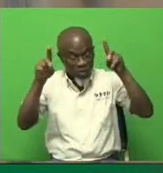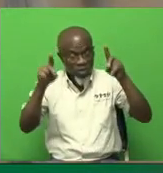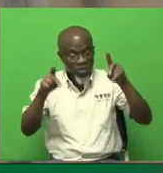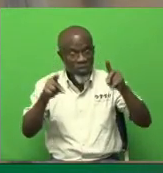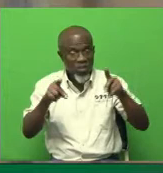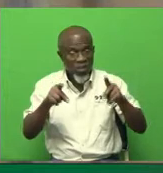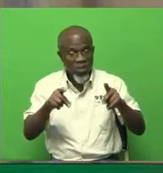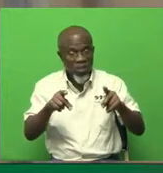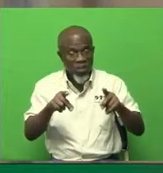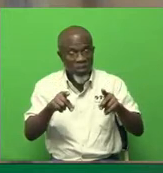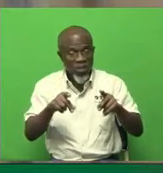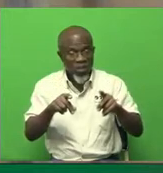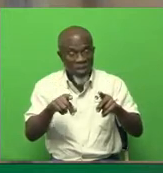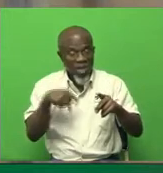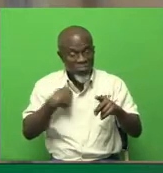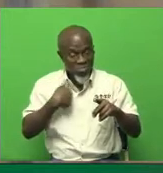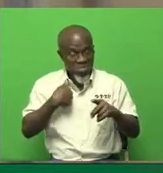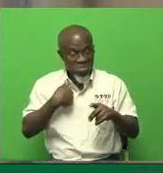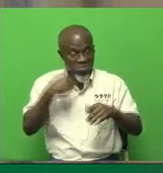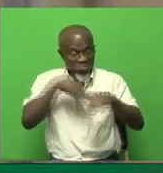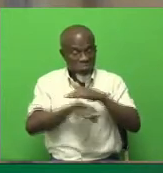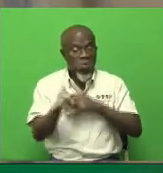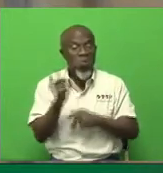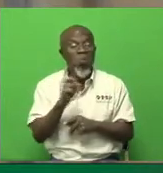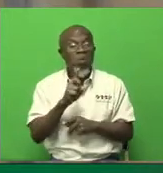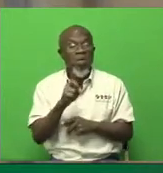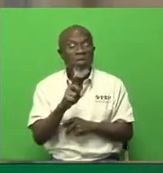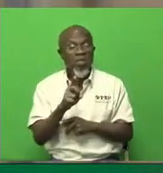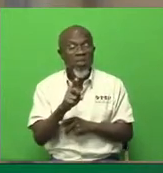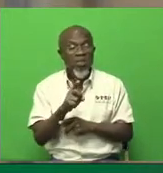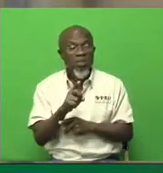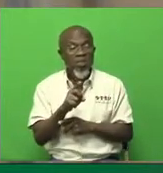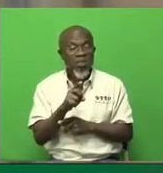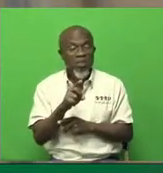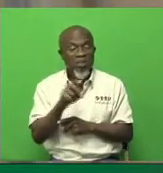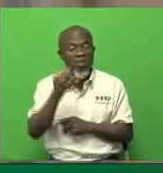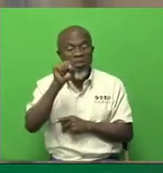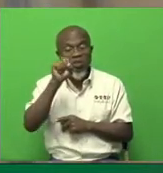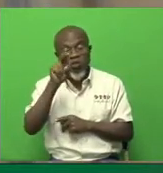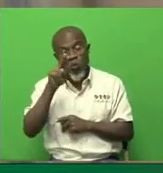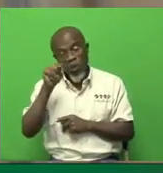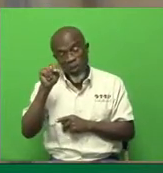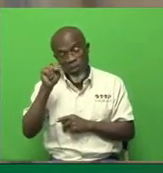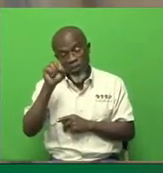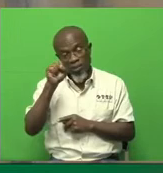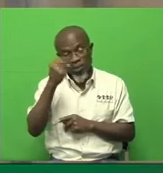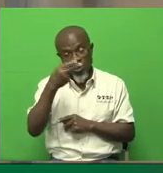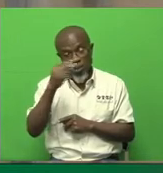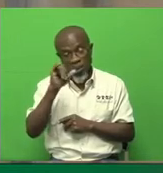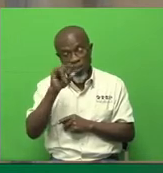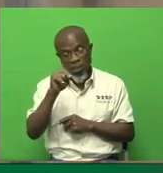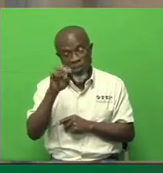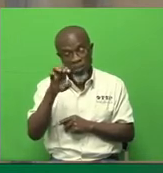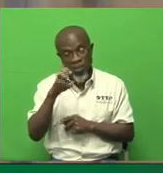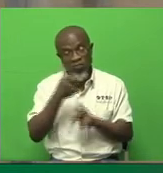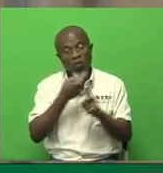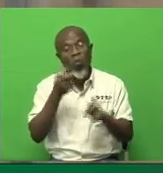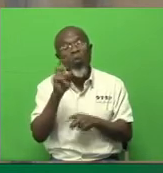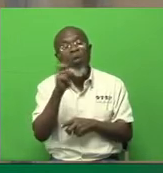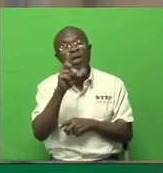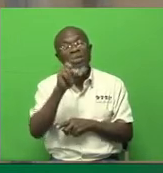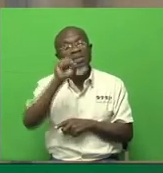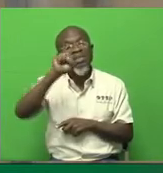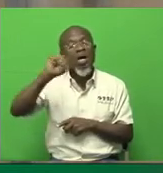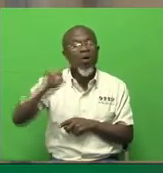I come from sunshine and sour and I saying that just like how I say it when I'm at home sunshine and sour and now I'm